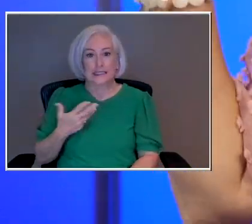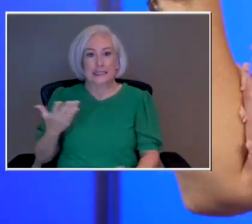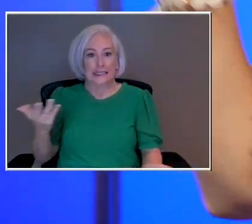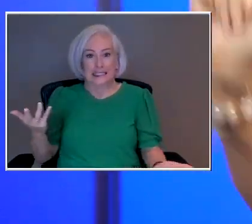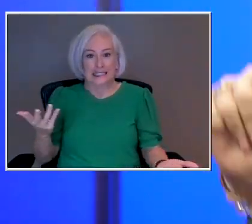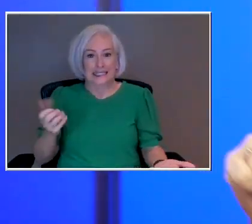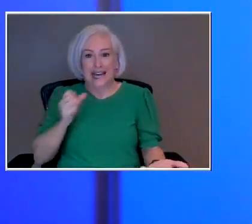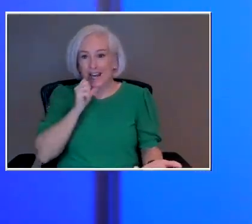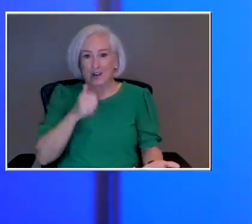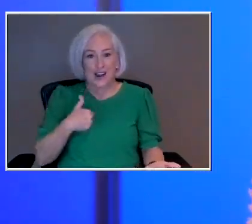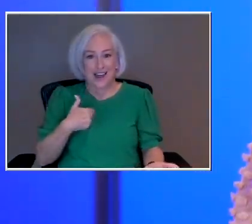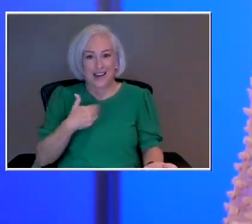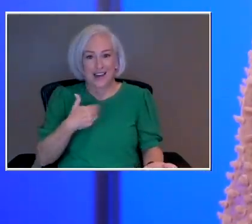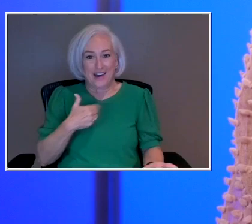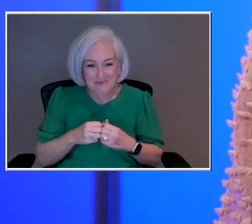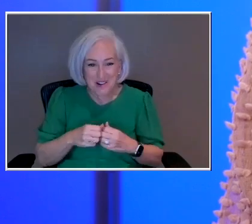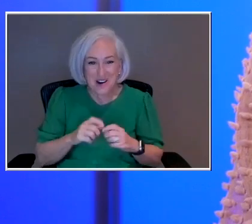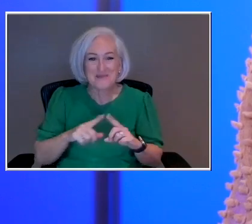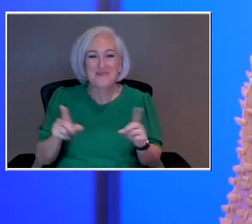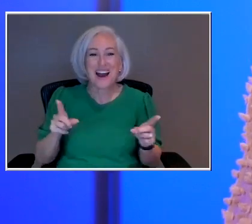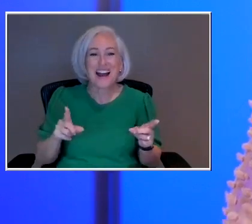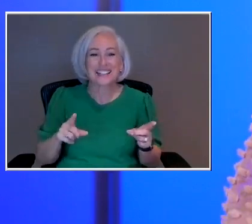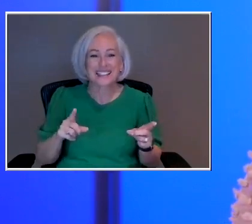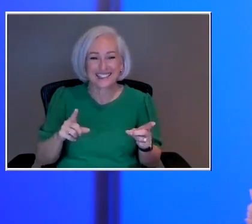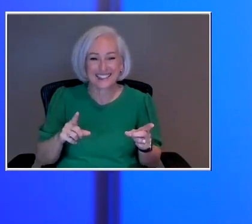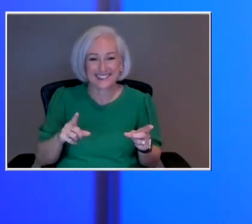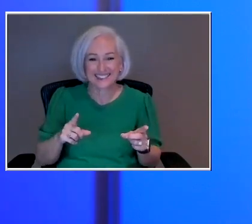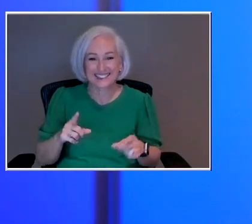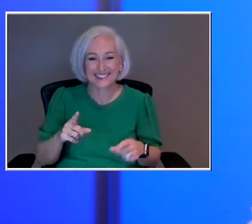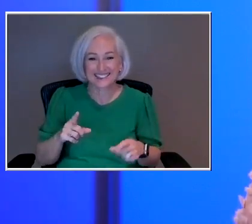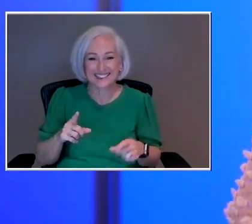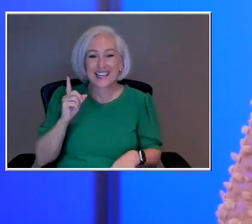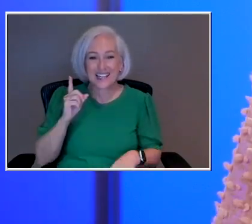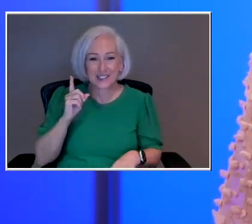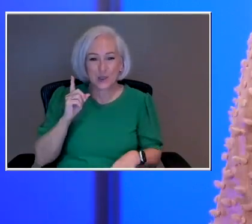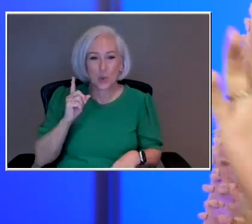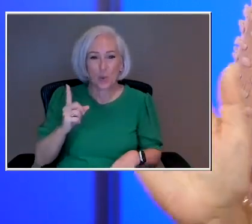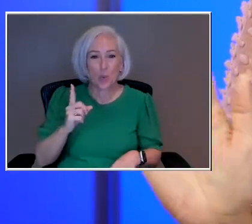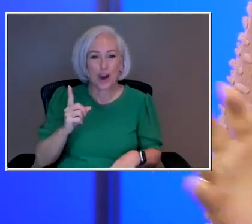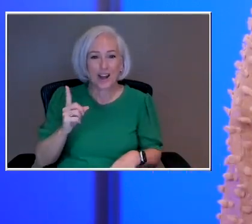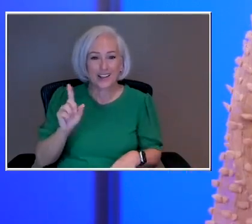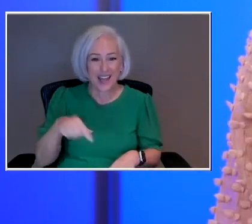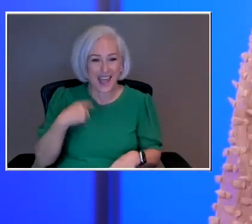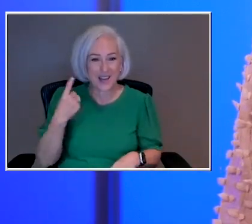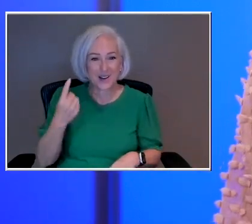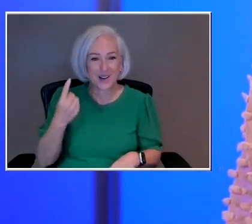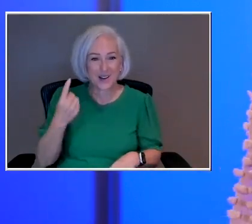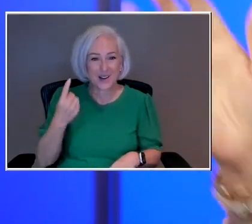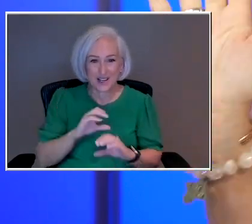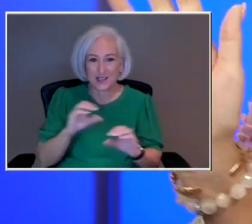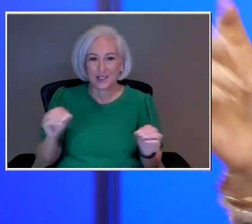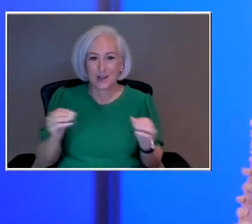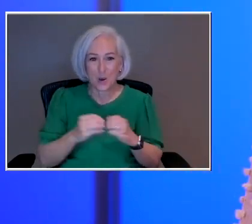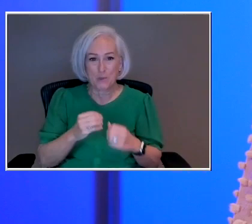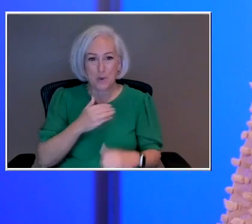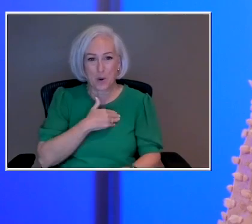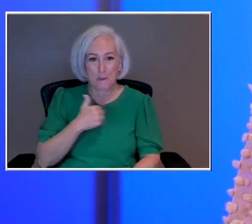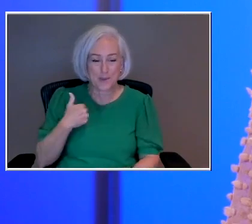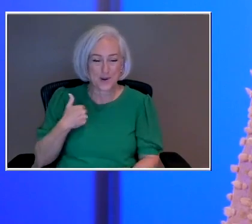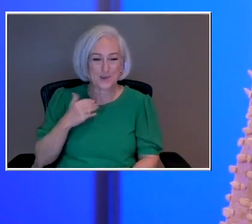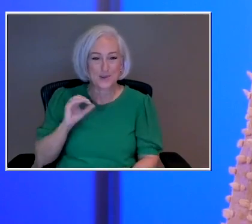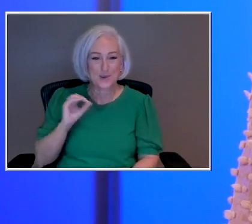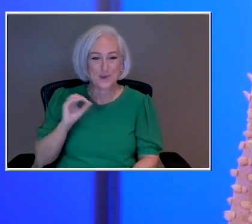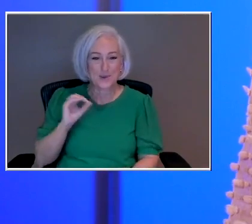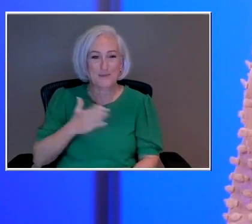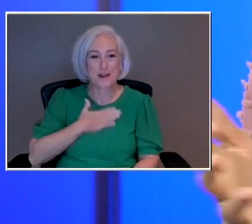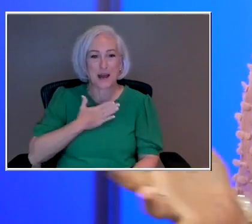about that. But did you know ahead of time? I had one and only one mammogram, because no more boobs. So I'm thankful for that.